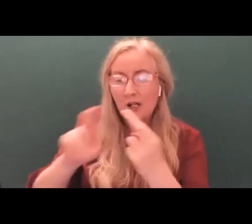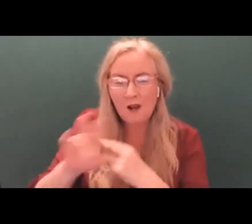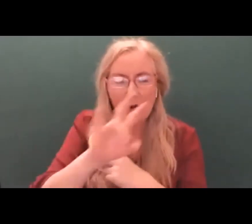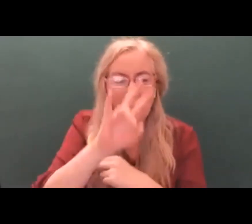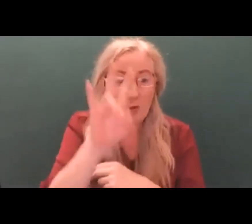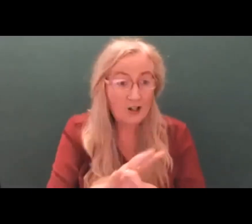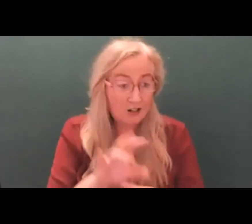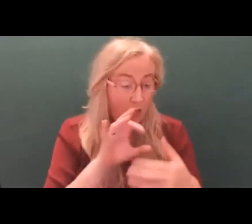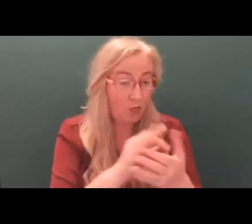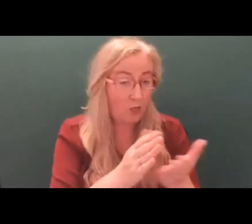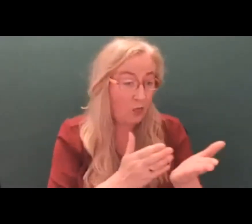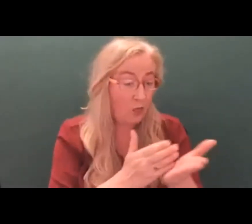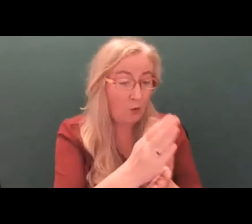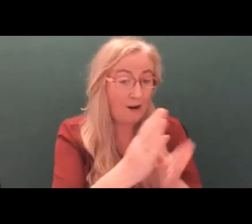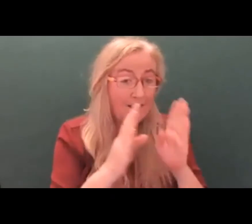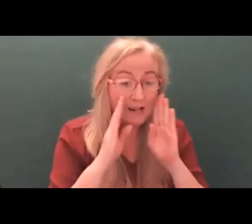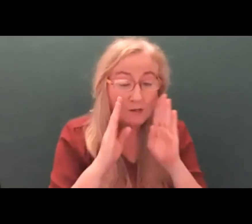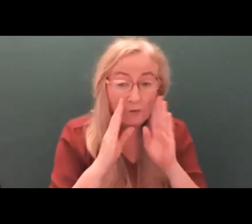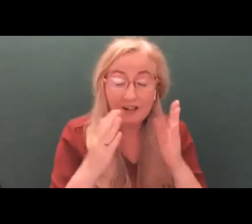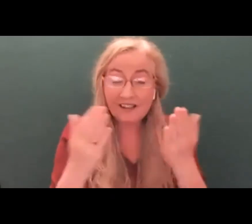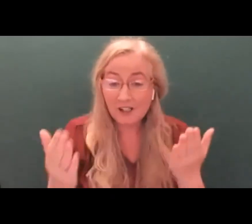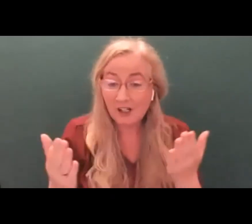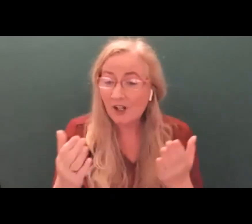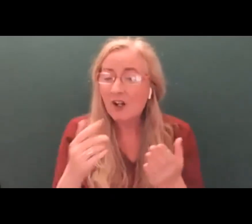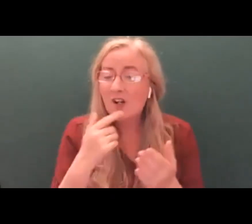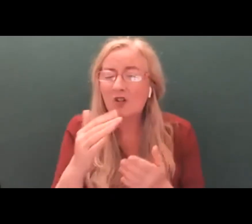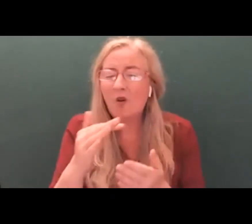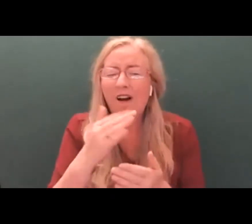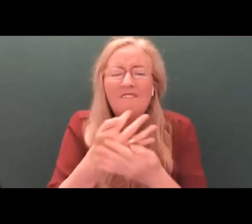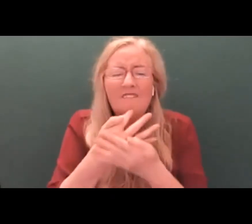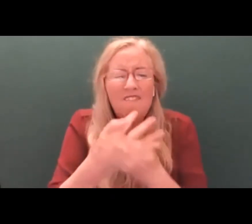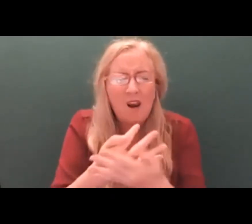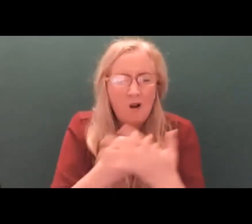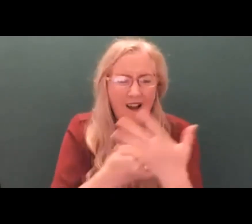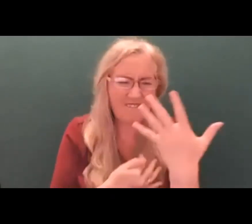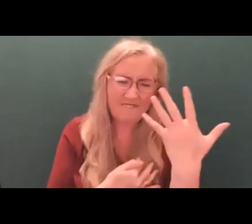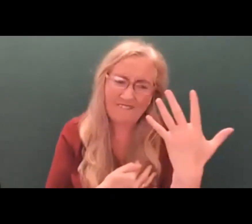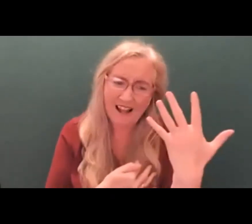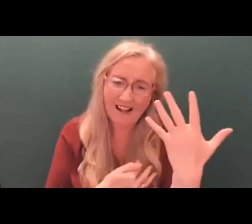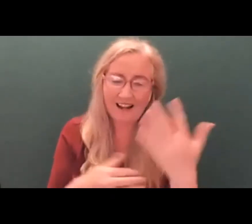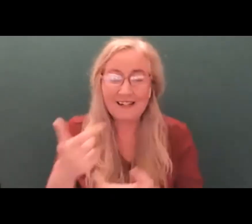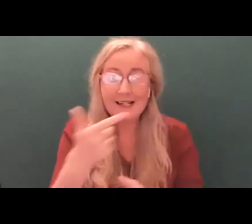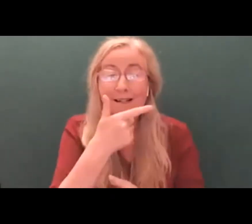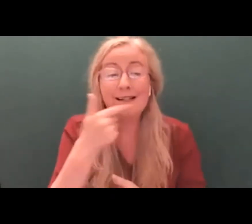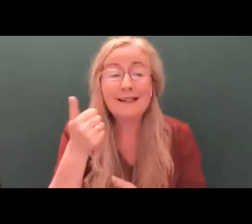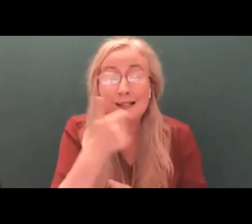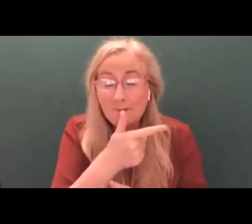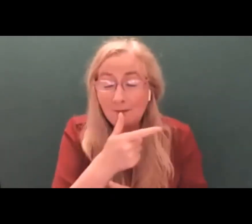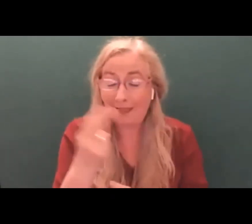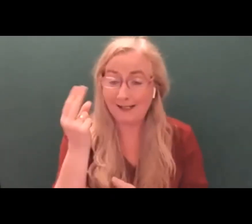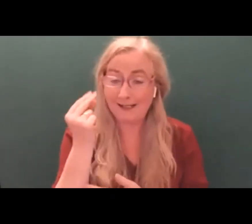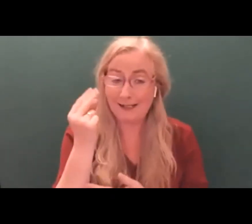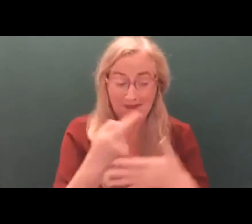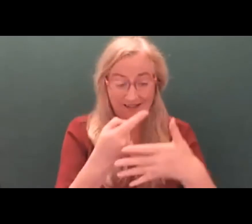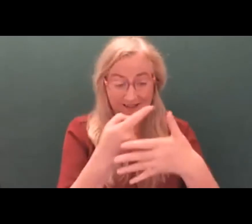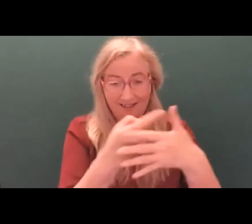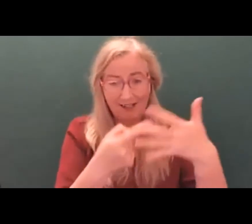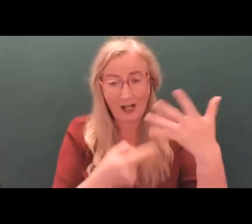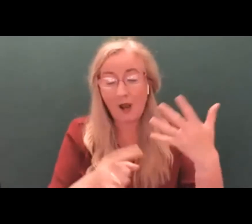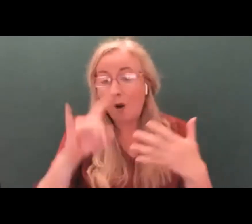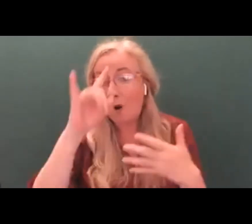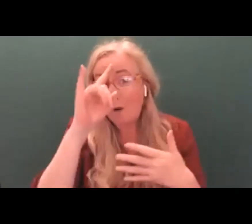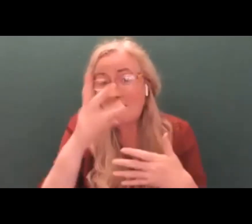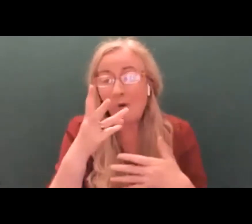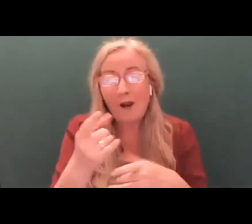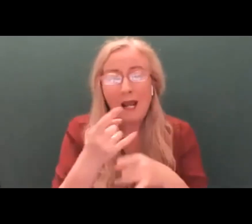So, you know, I find that, you know, just follow these 5 simple tips, and hopefully it will help you. And